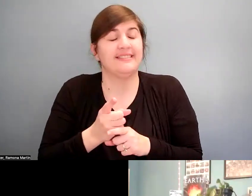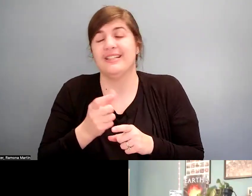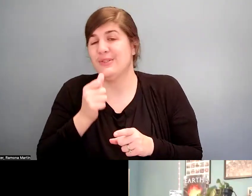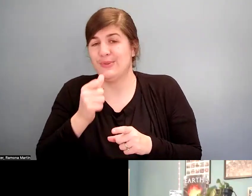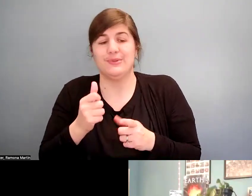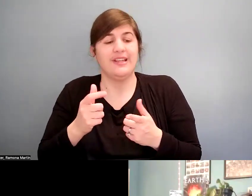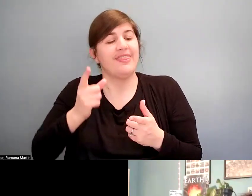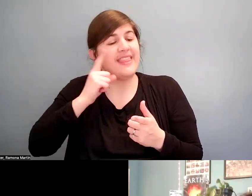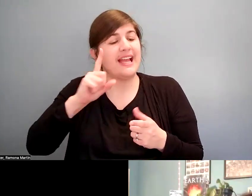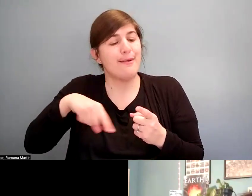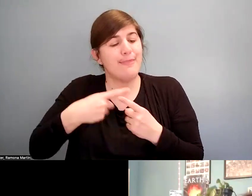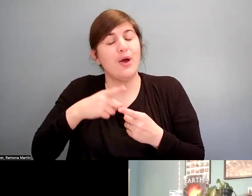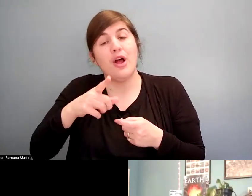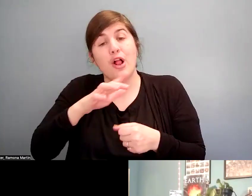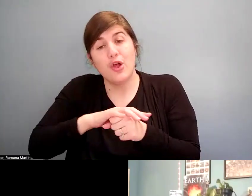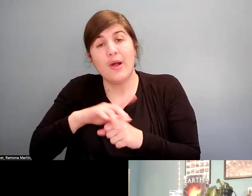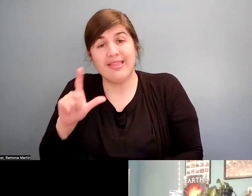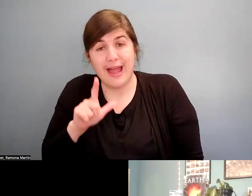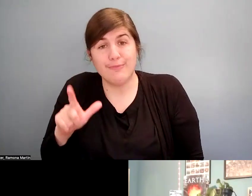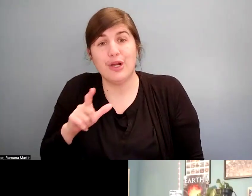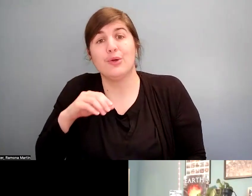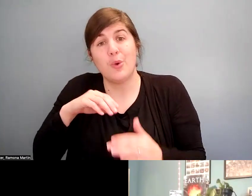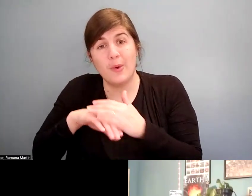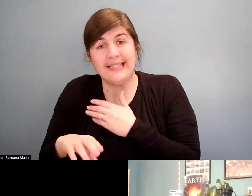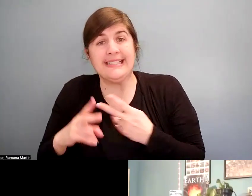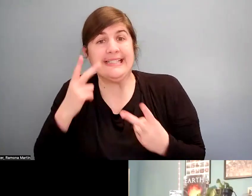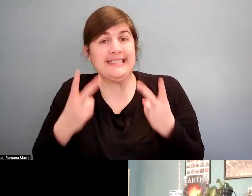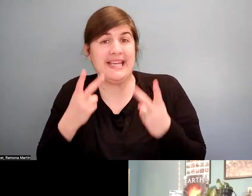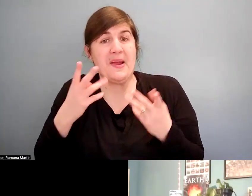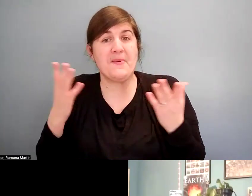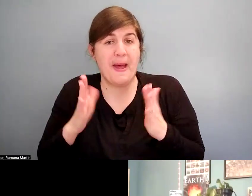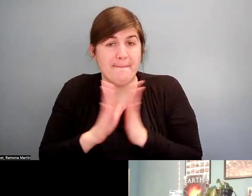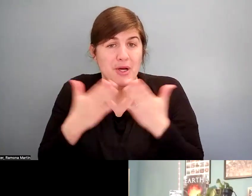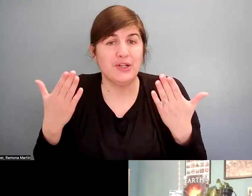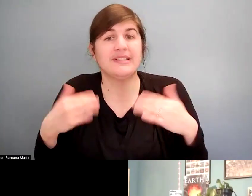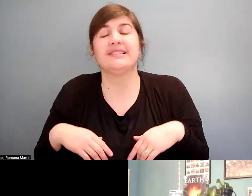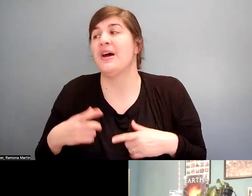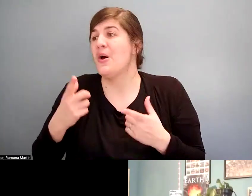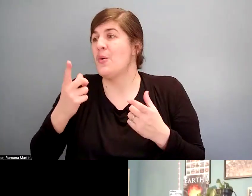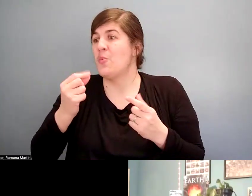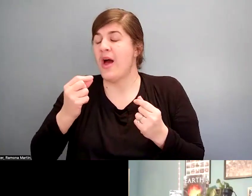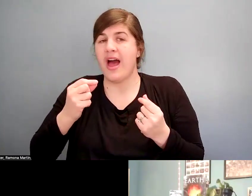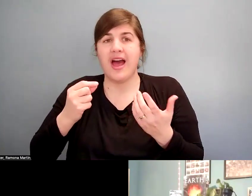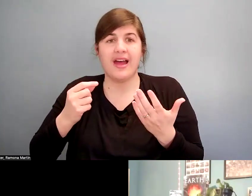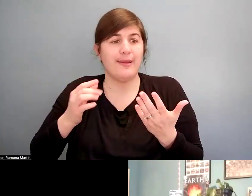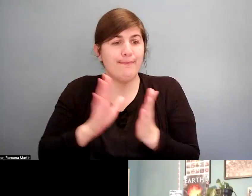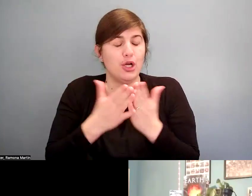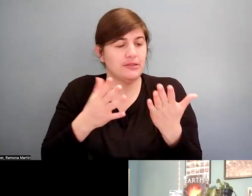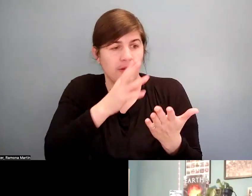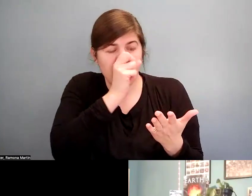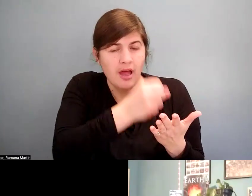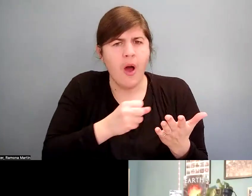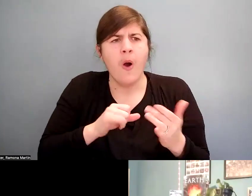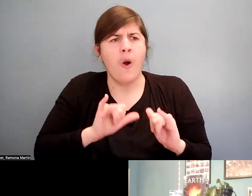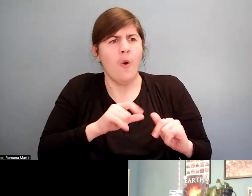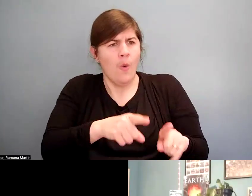of your little local library going so in true. and just seeing what books, what cover takes your eye, makes you think,